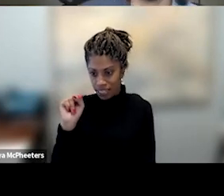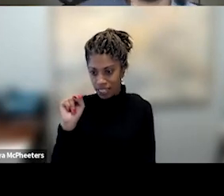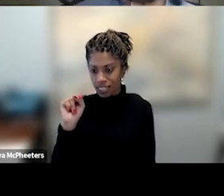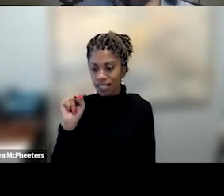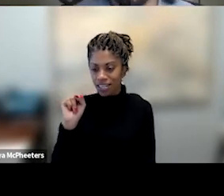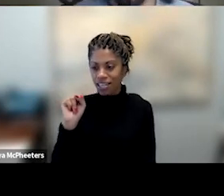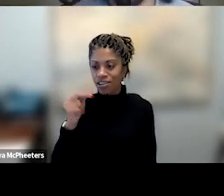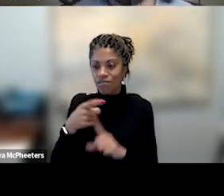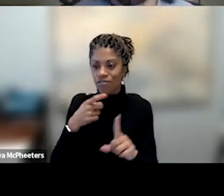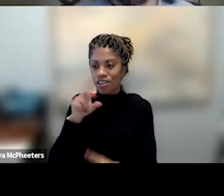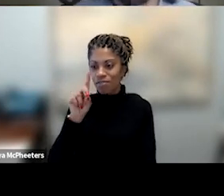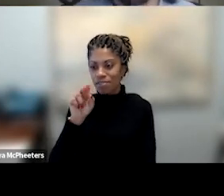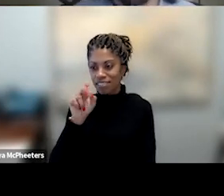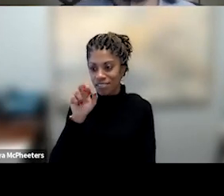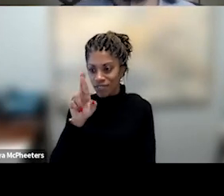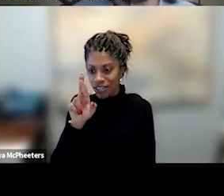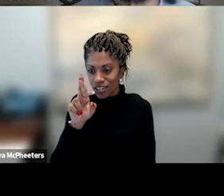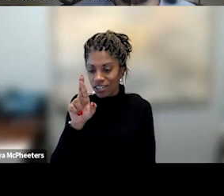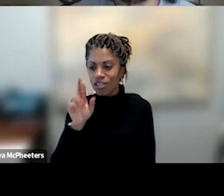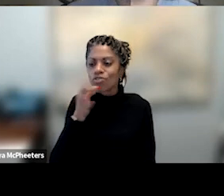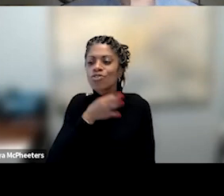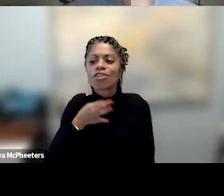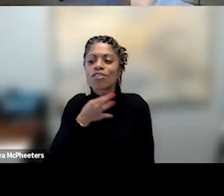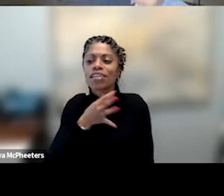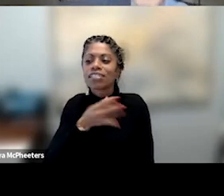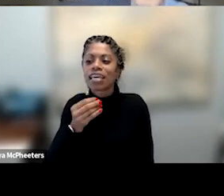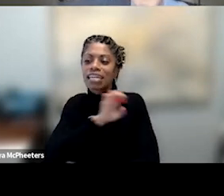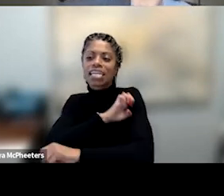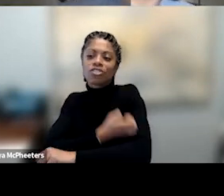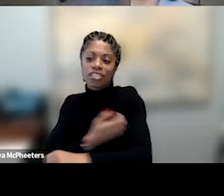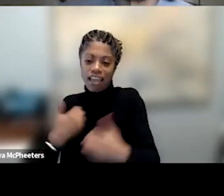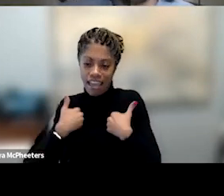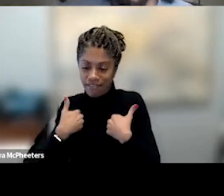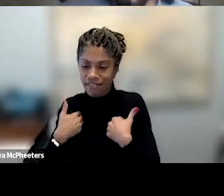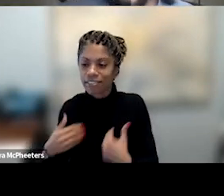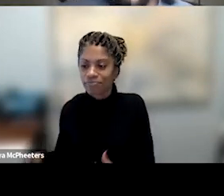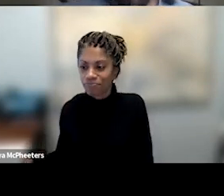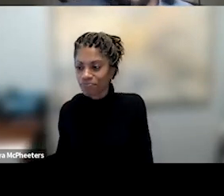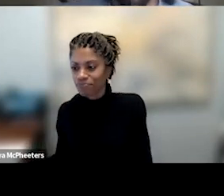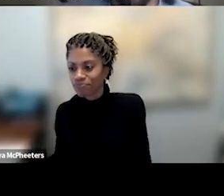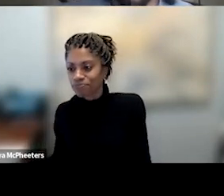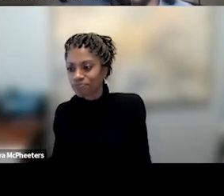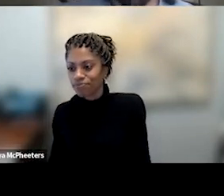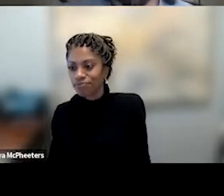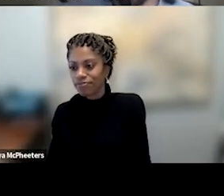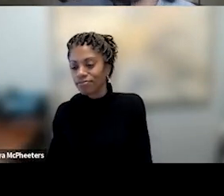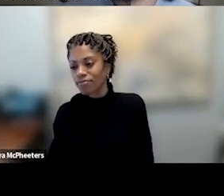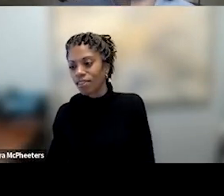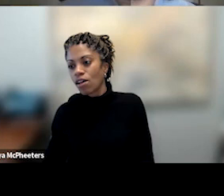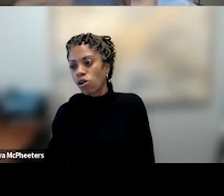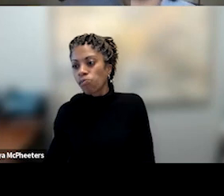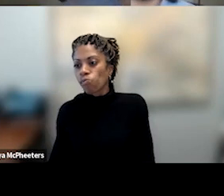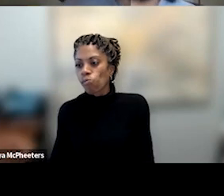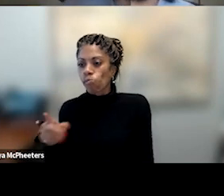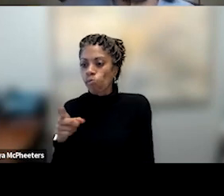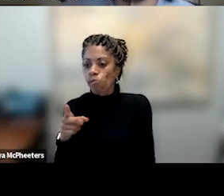energized, same Colleen. Laura from Pittsburgh, sleepy and dreamy. Now they're coming in. So